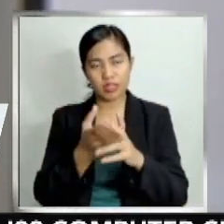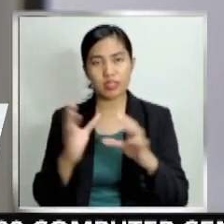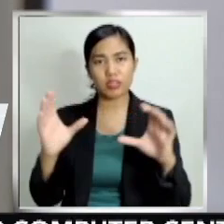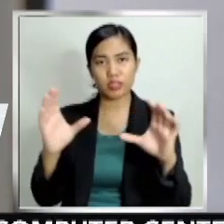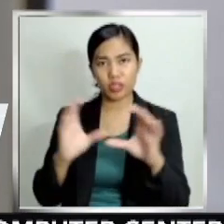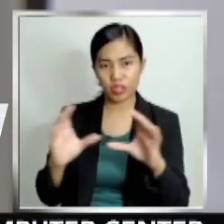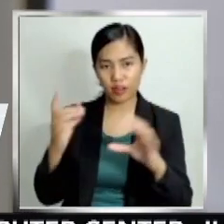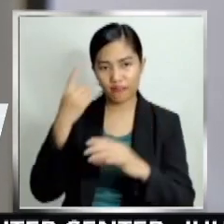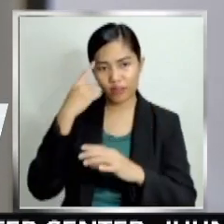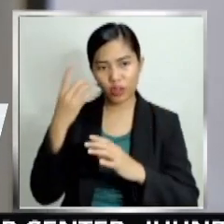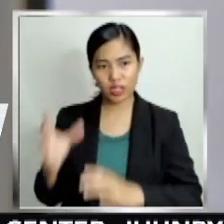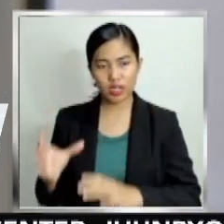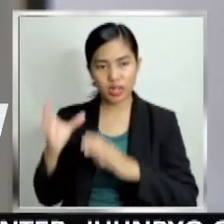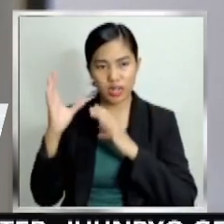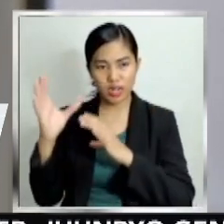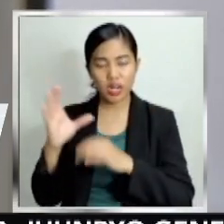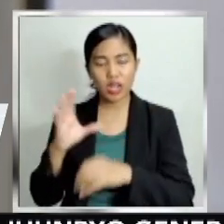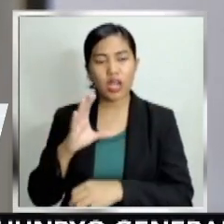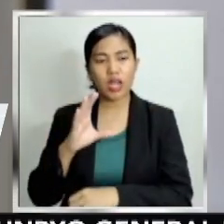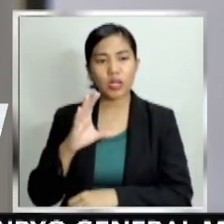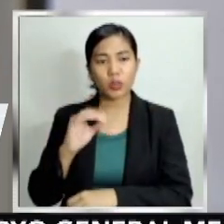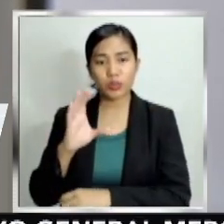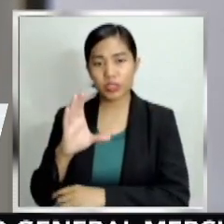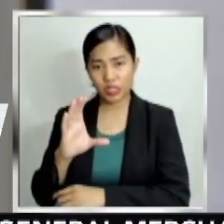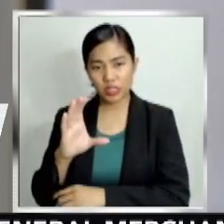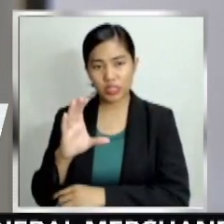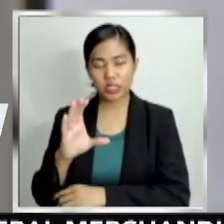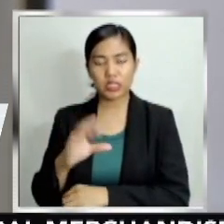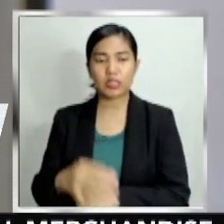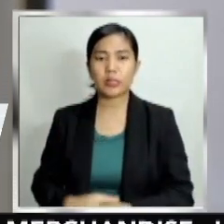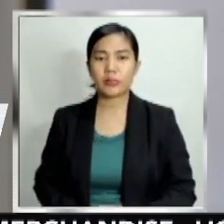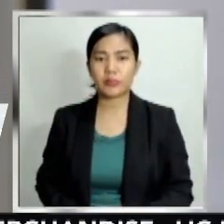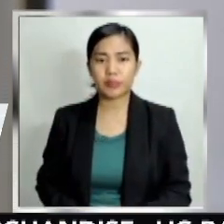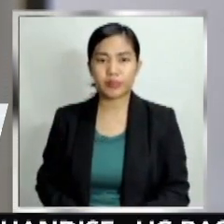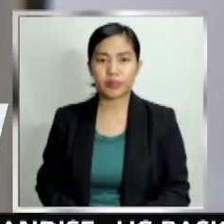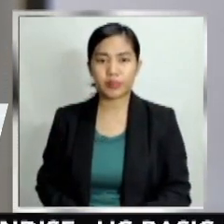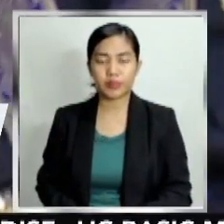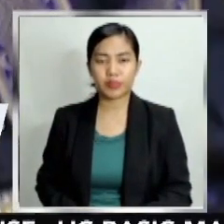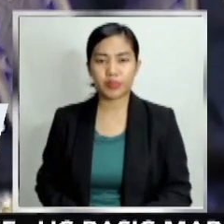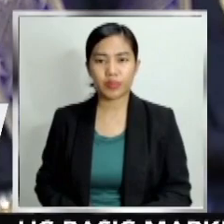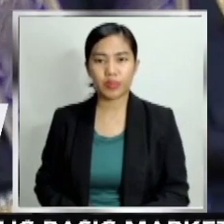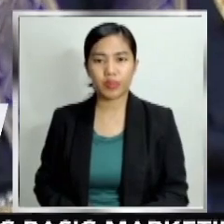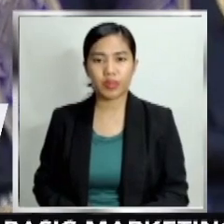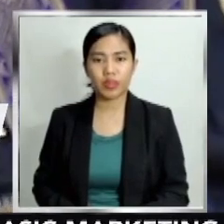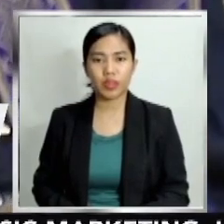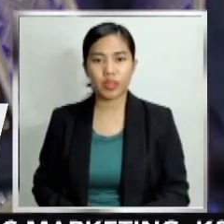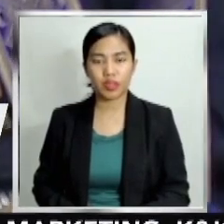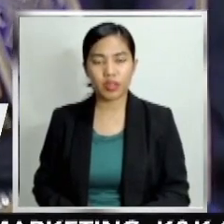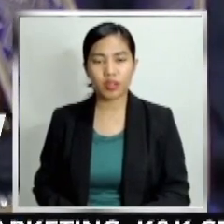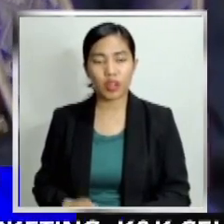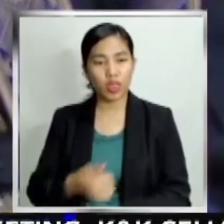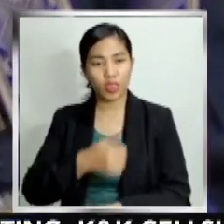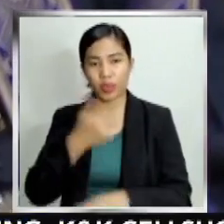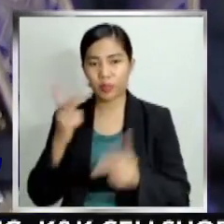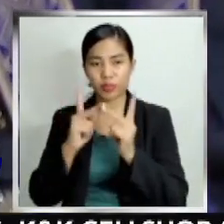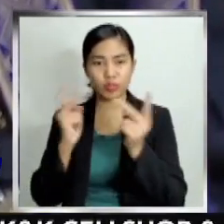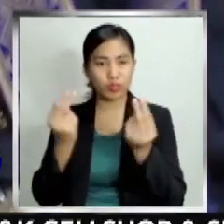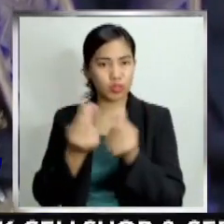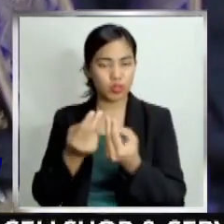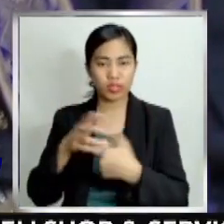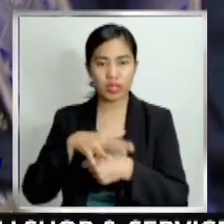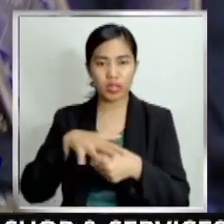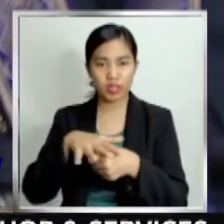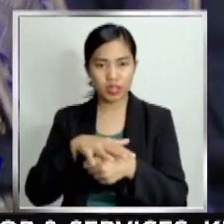those candidates in any other position in that area. Bilang isang abogado lang, sa aking palagay,